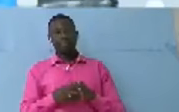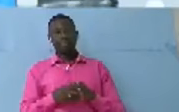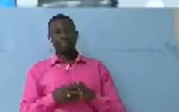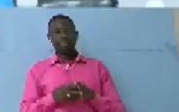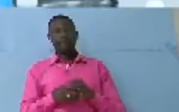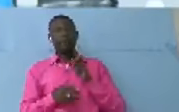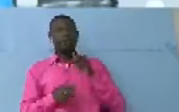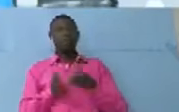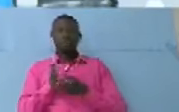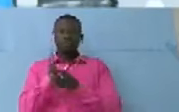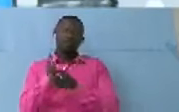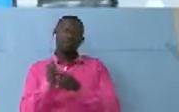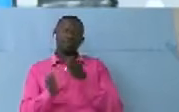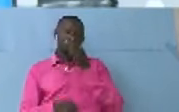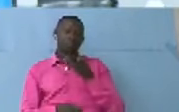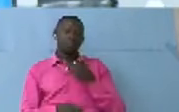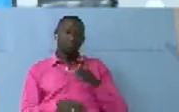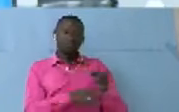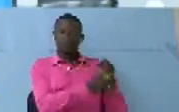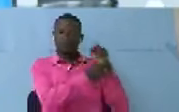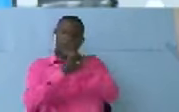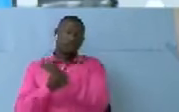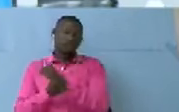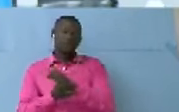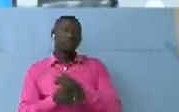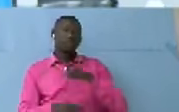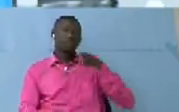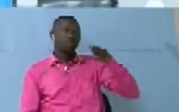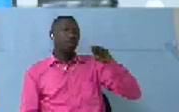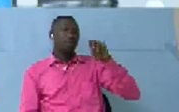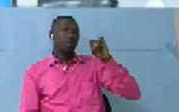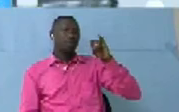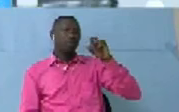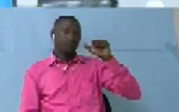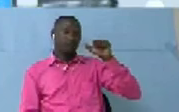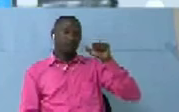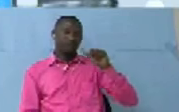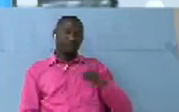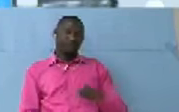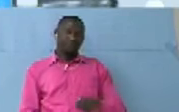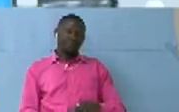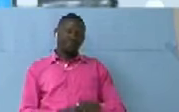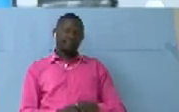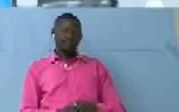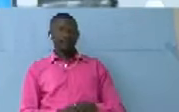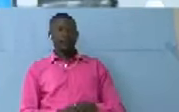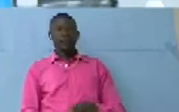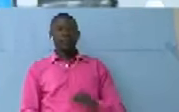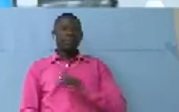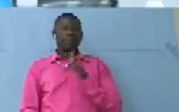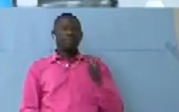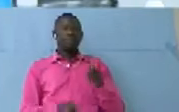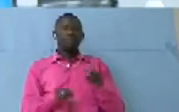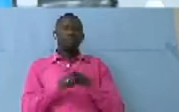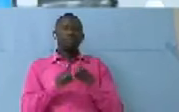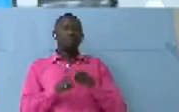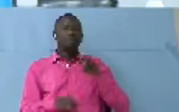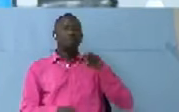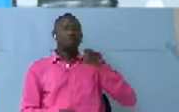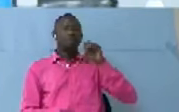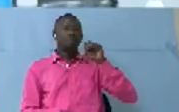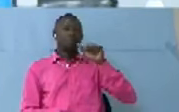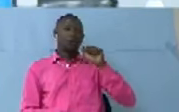Keba is under NIA. The elder Ndigal said that they should take us to the NIA. And in Solbaji. And